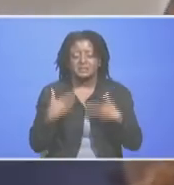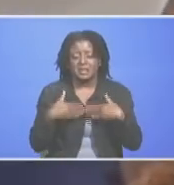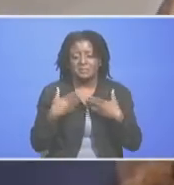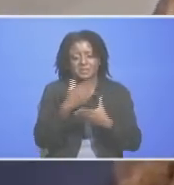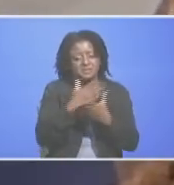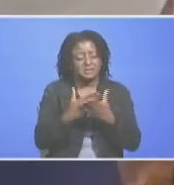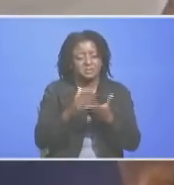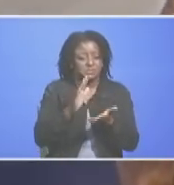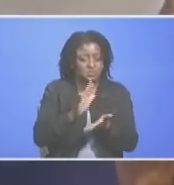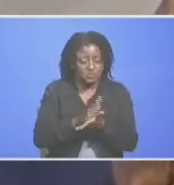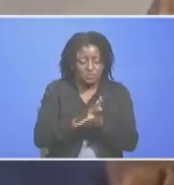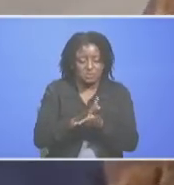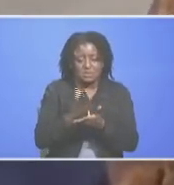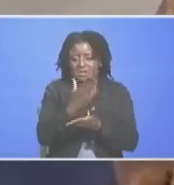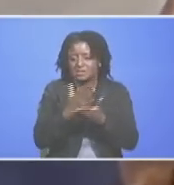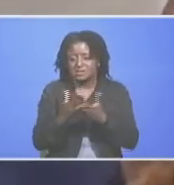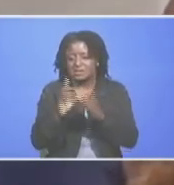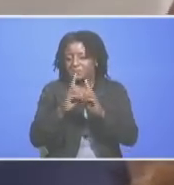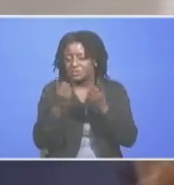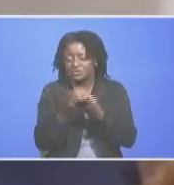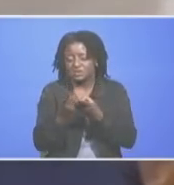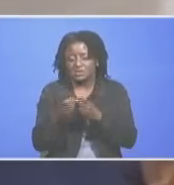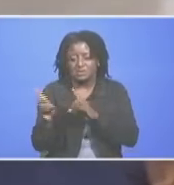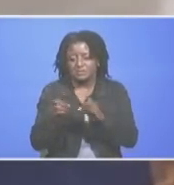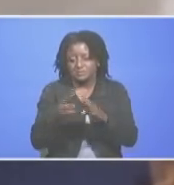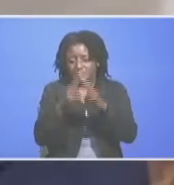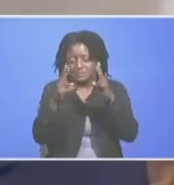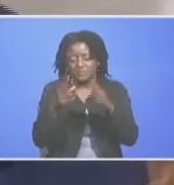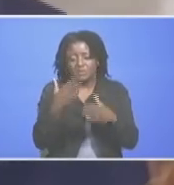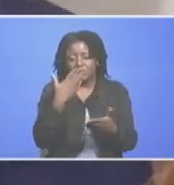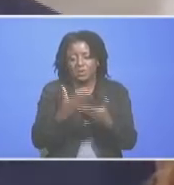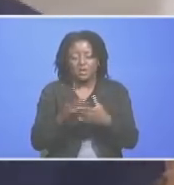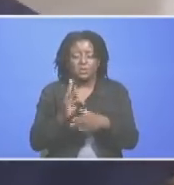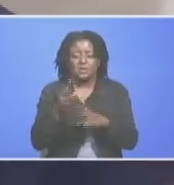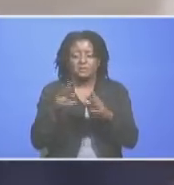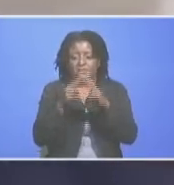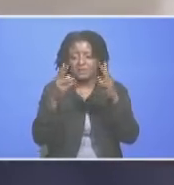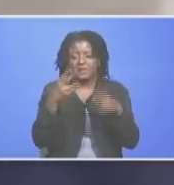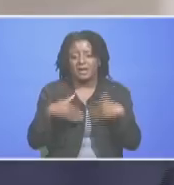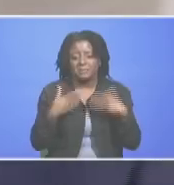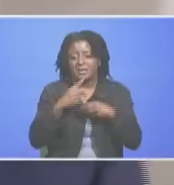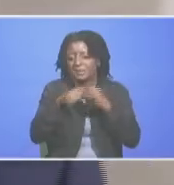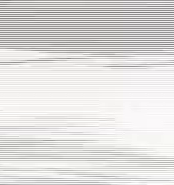schools, some districts who have done exceedingly well, and we're extremely happy about that.